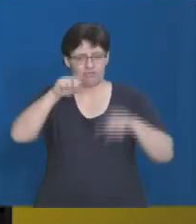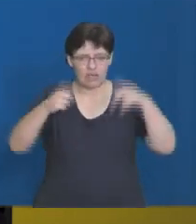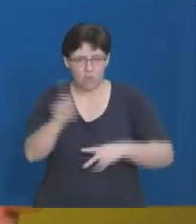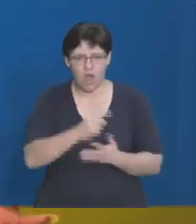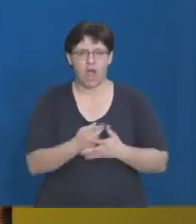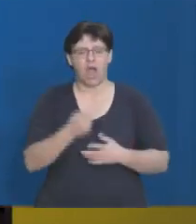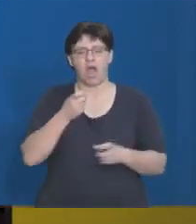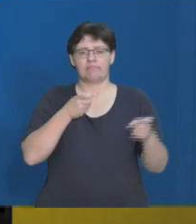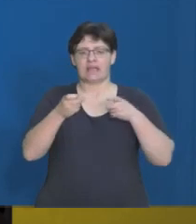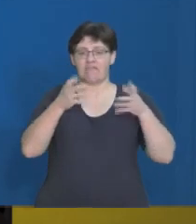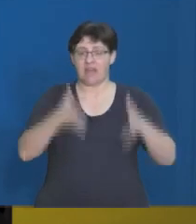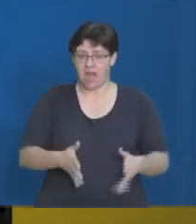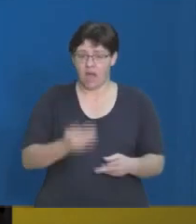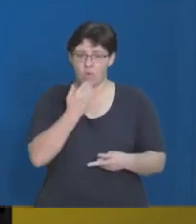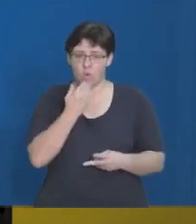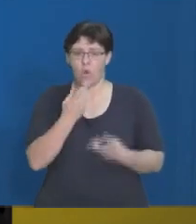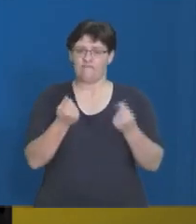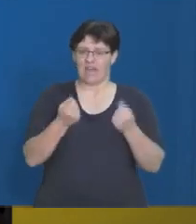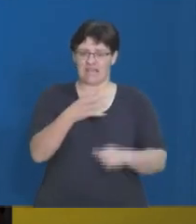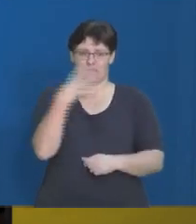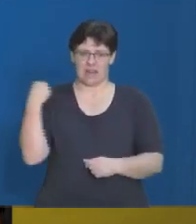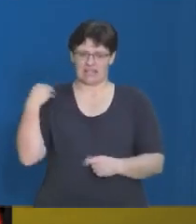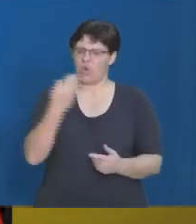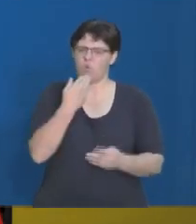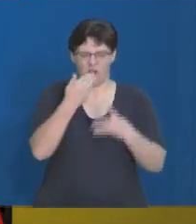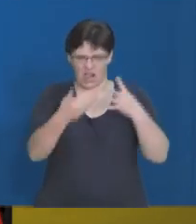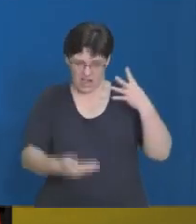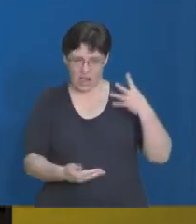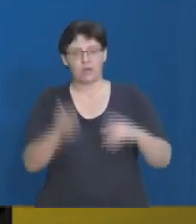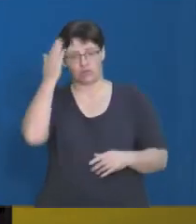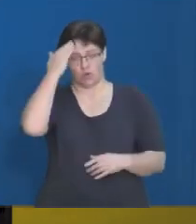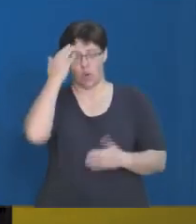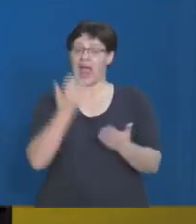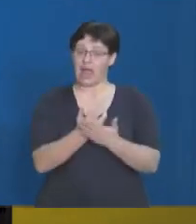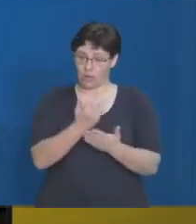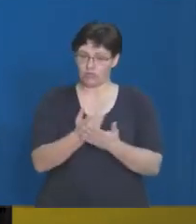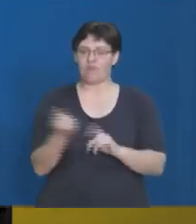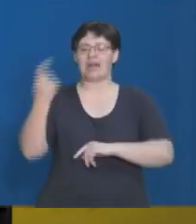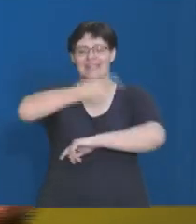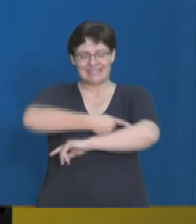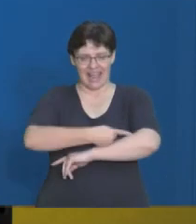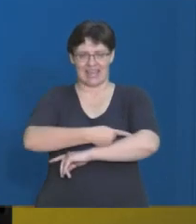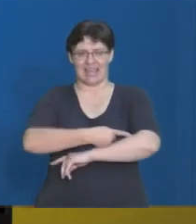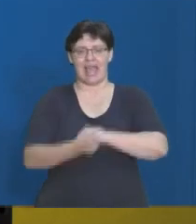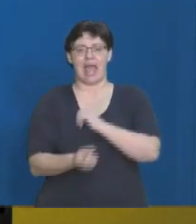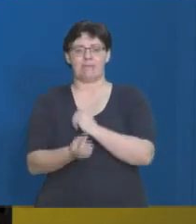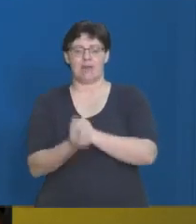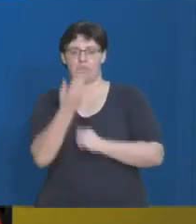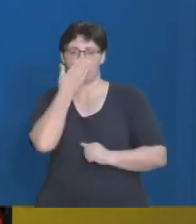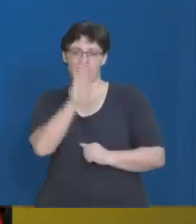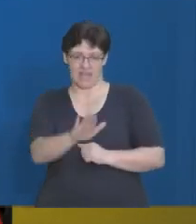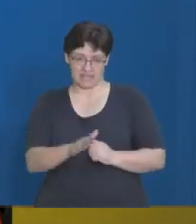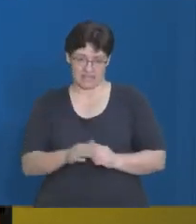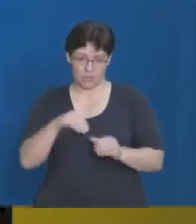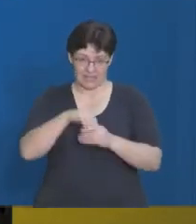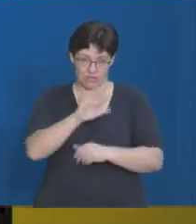our governor? Who is our finance minister? And things like that. Economics is about the daily issues that we face on a